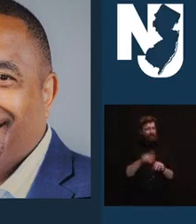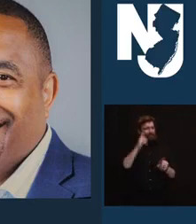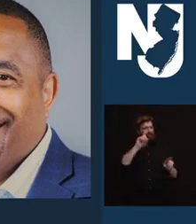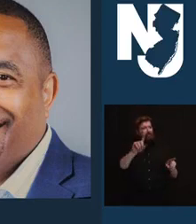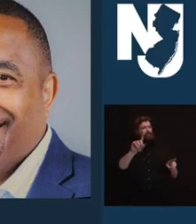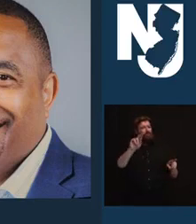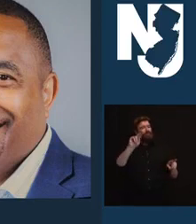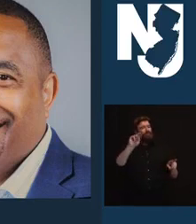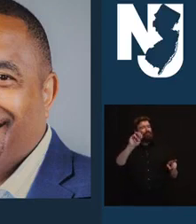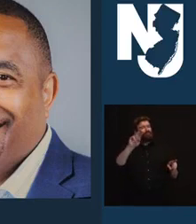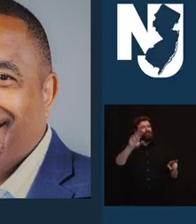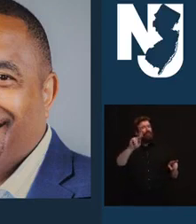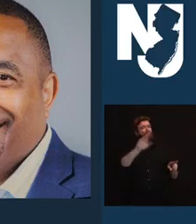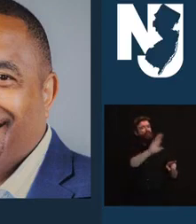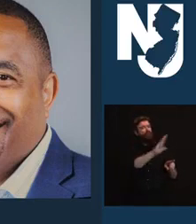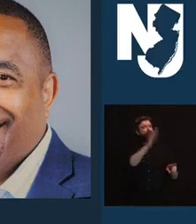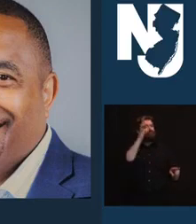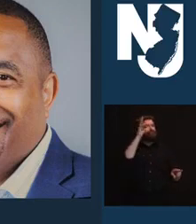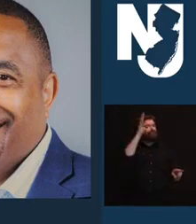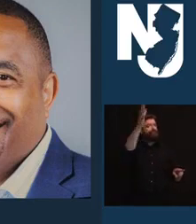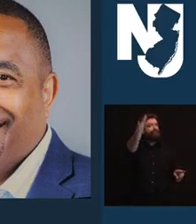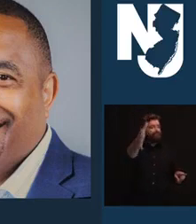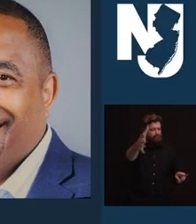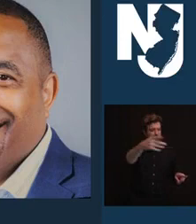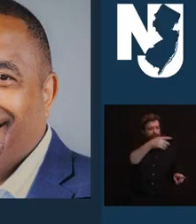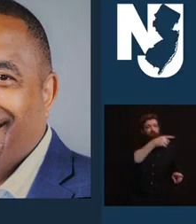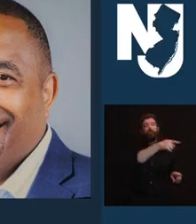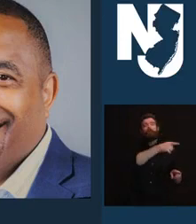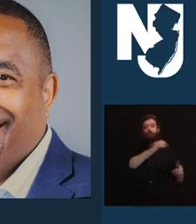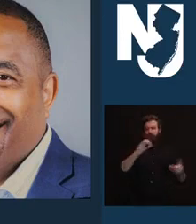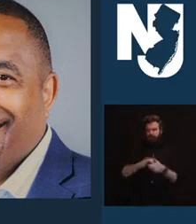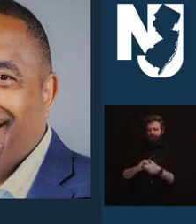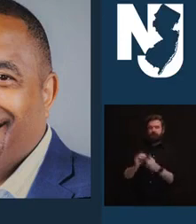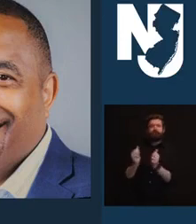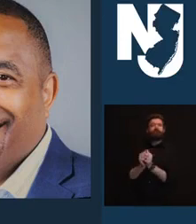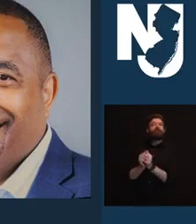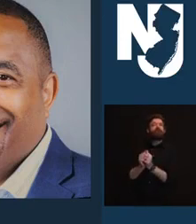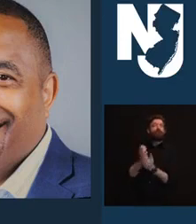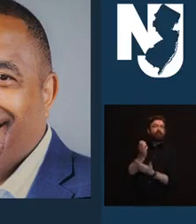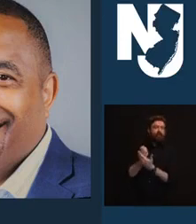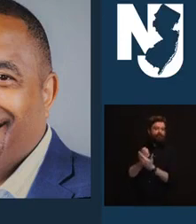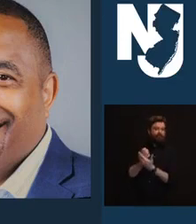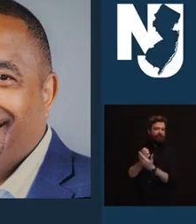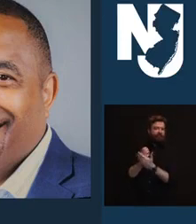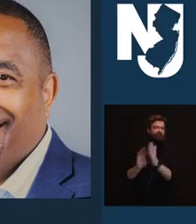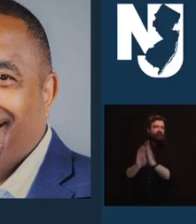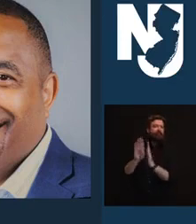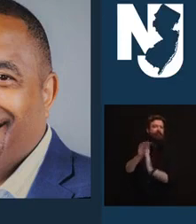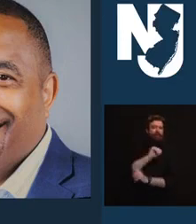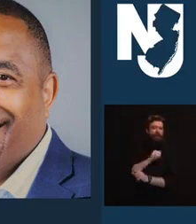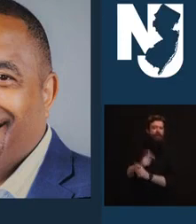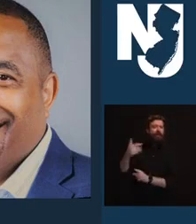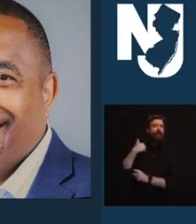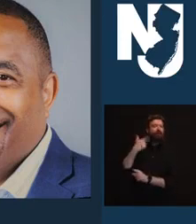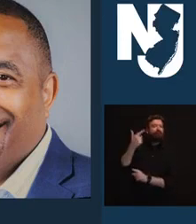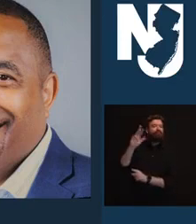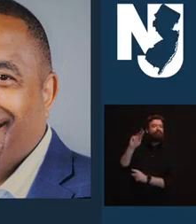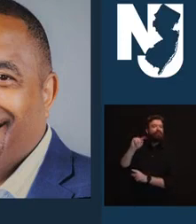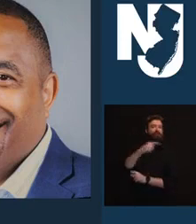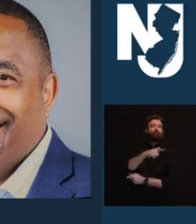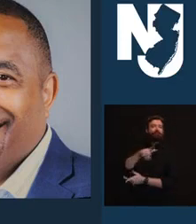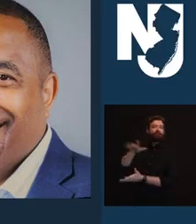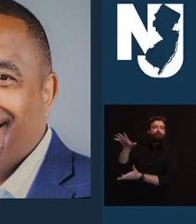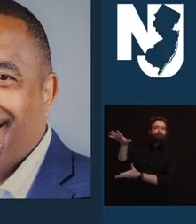and Newark Arts worked with the New Jersey Economic Development Authority to receive the grant funding necessary to keep vital staffers employed